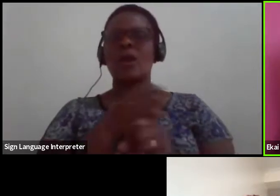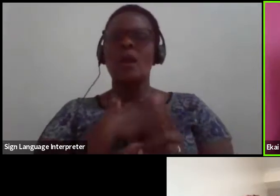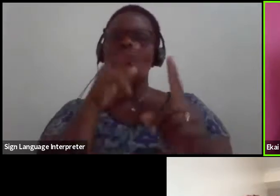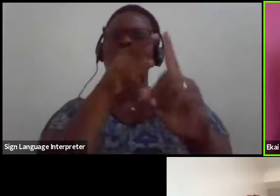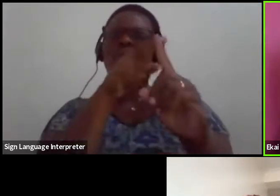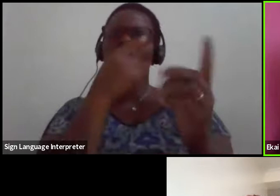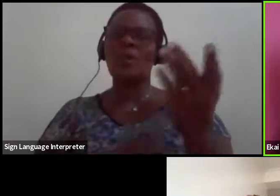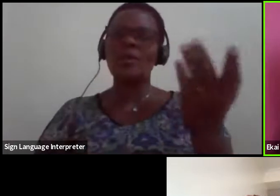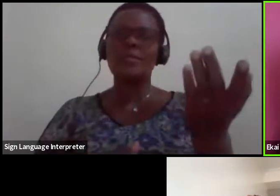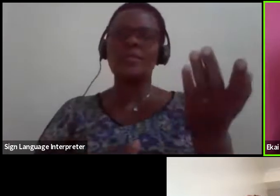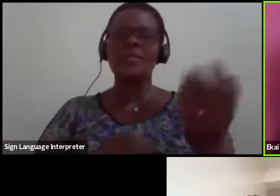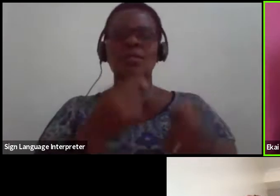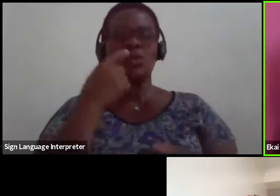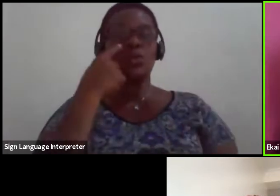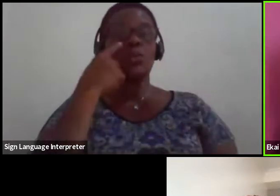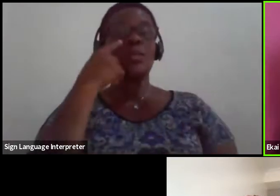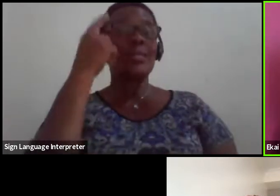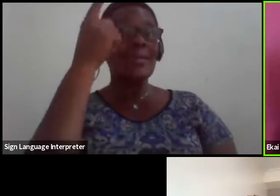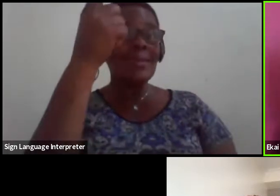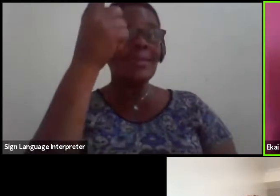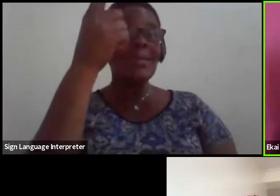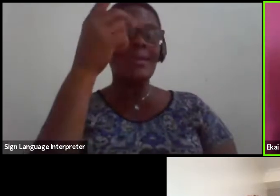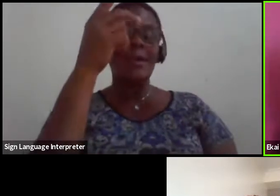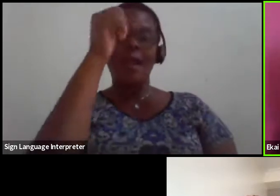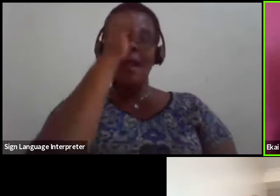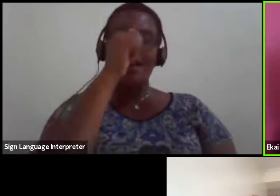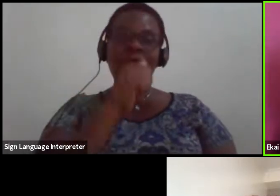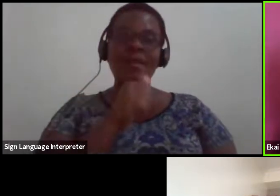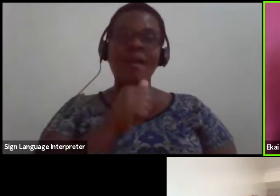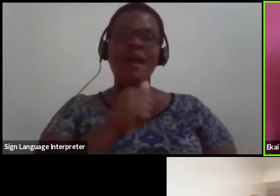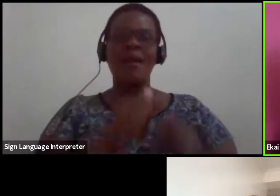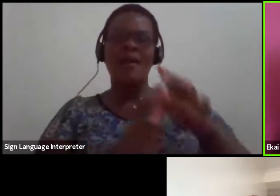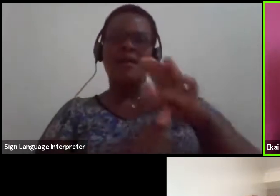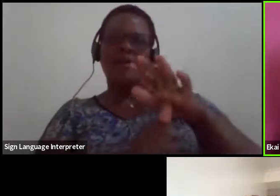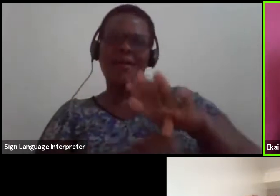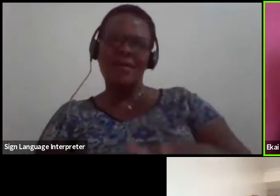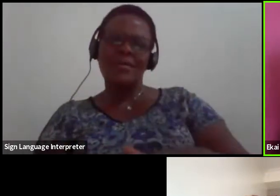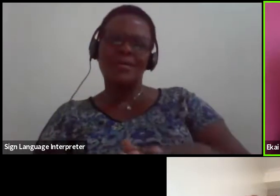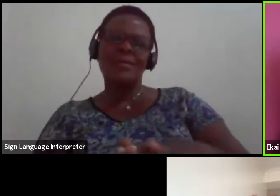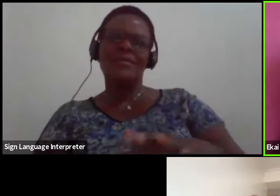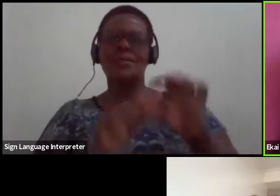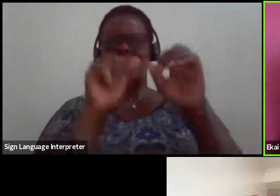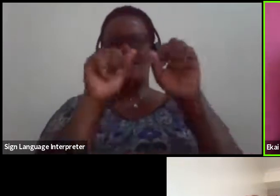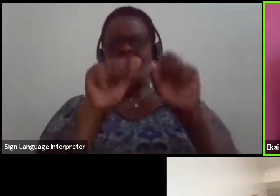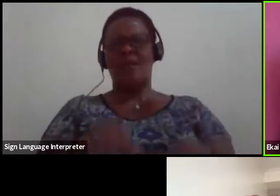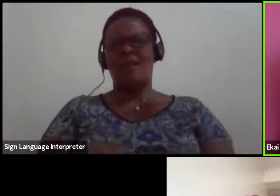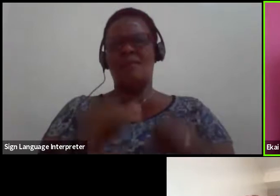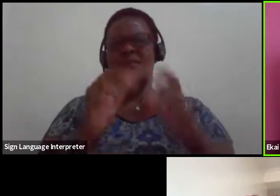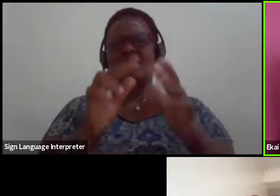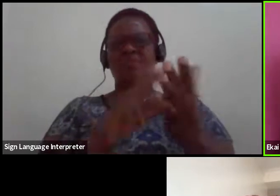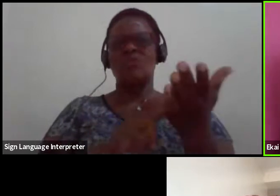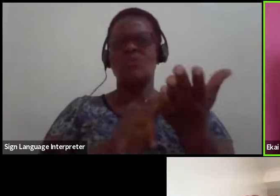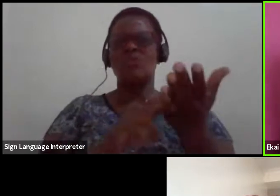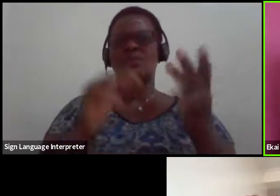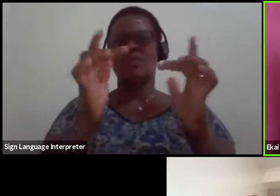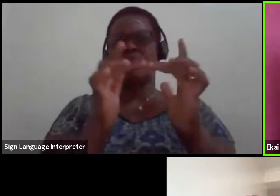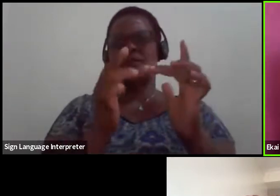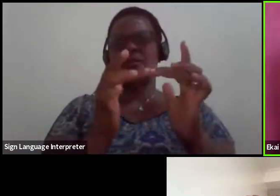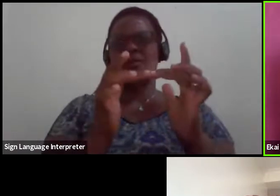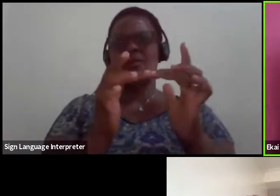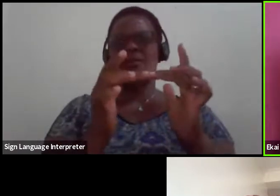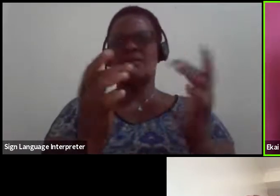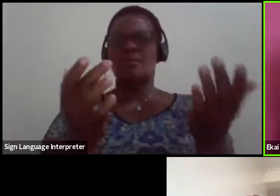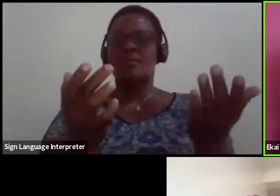Africa whereby underserved populations are able to use the internet and the Internet of Things to